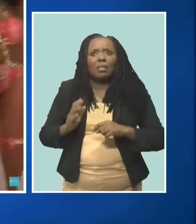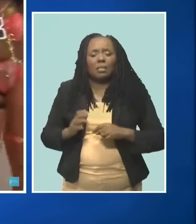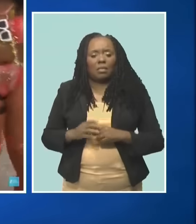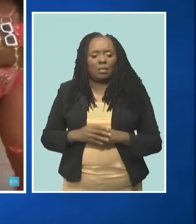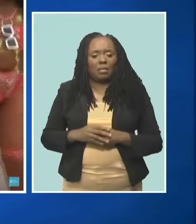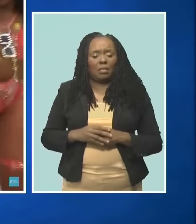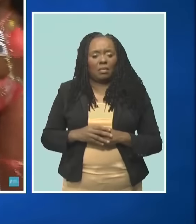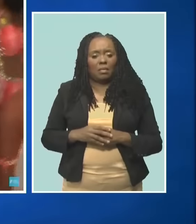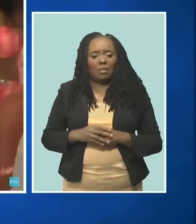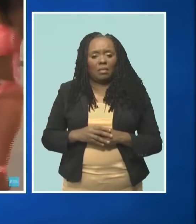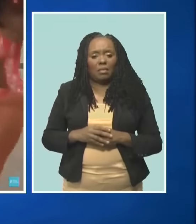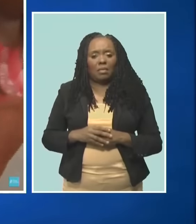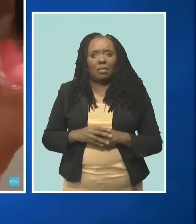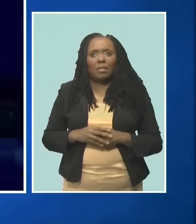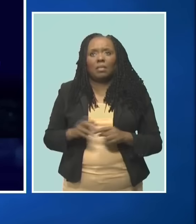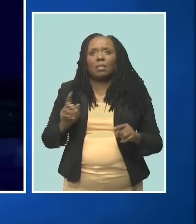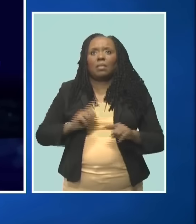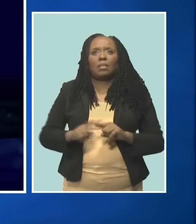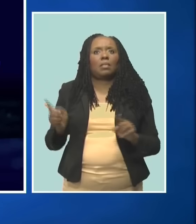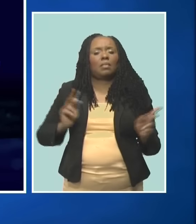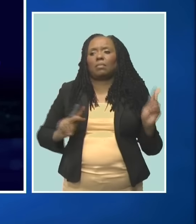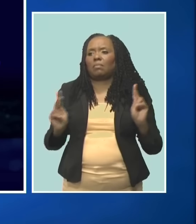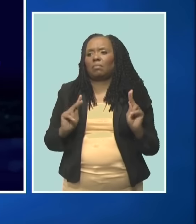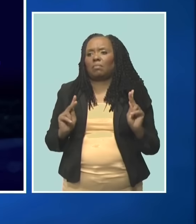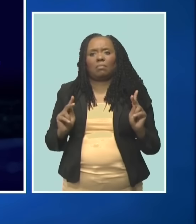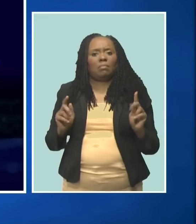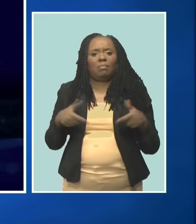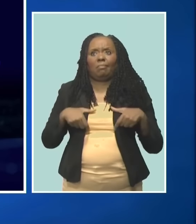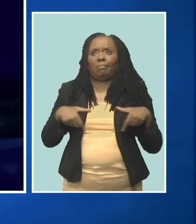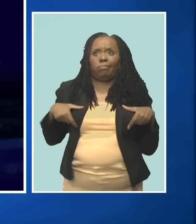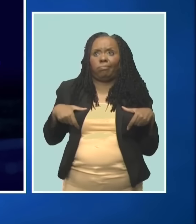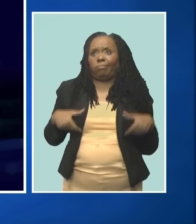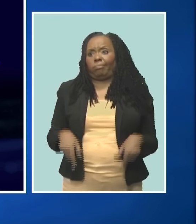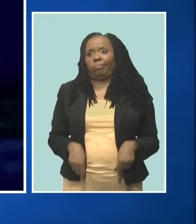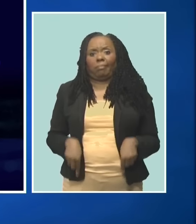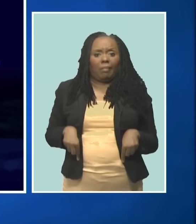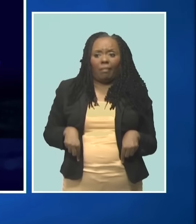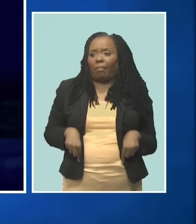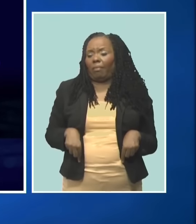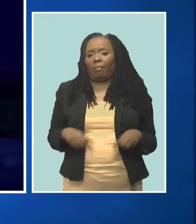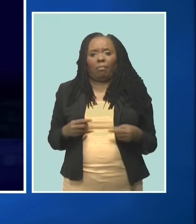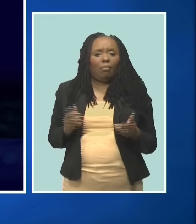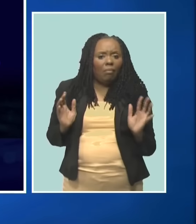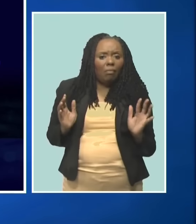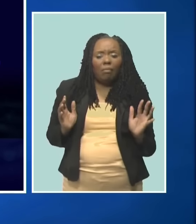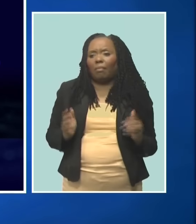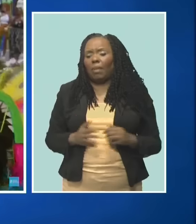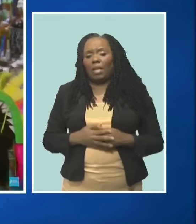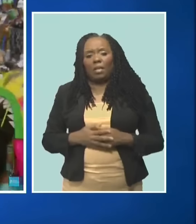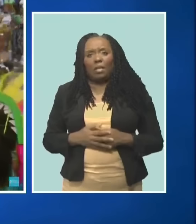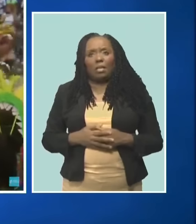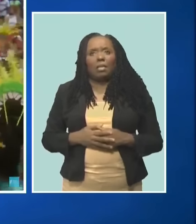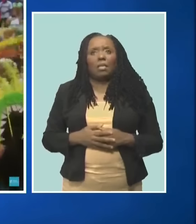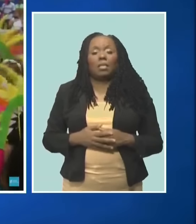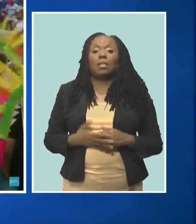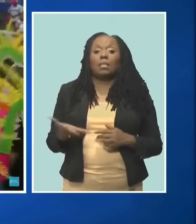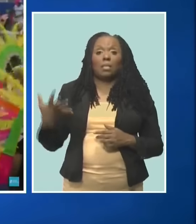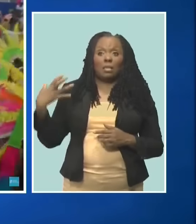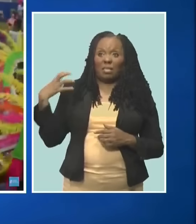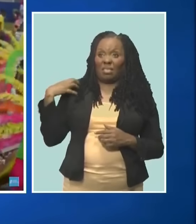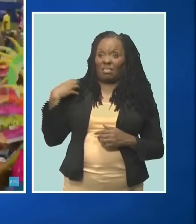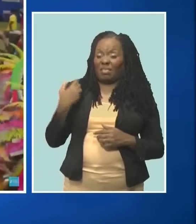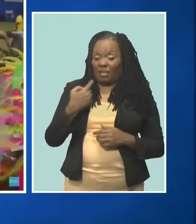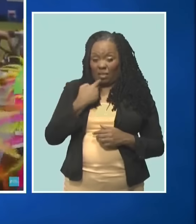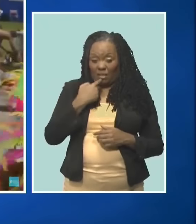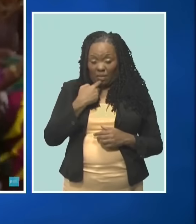generally it has become just an extension of Trinidad Mass. The chairman of the Bridgetown